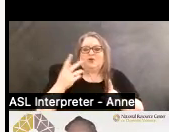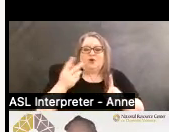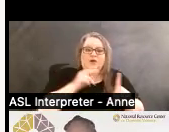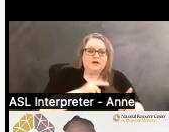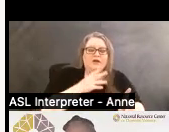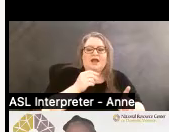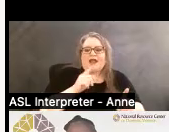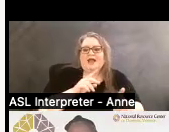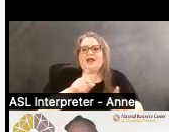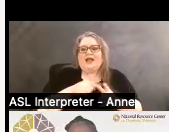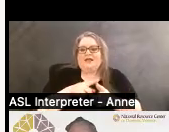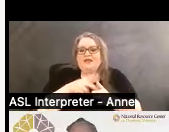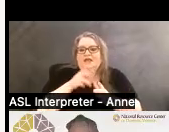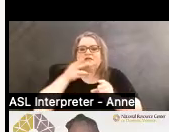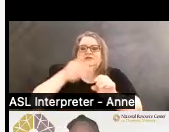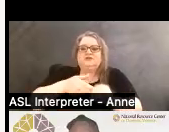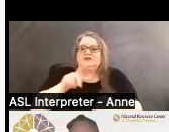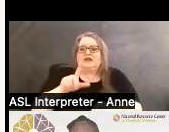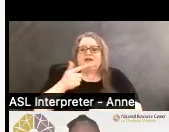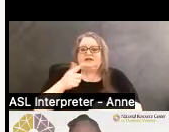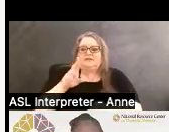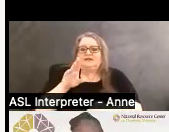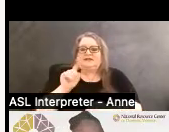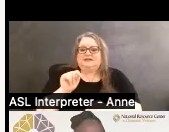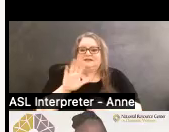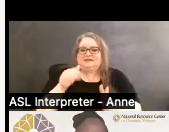the LGBT Center, working with flex funding?